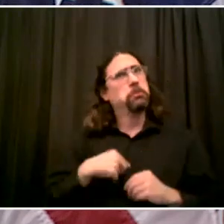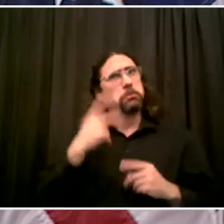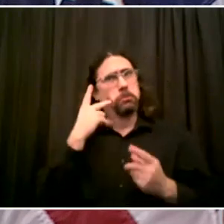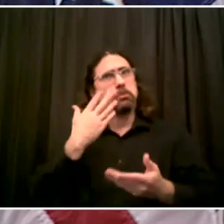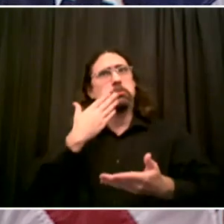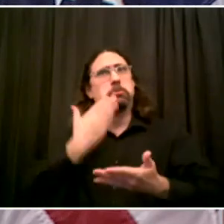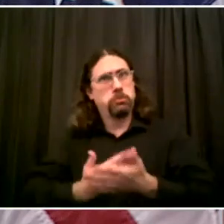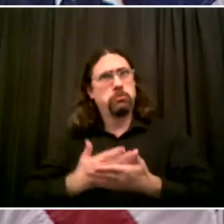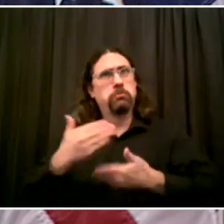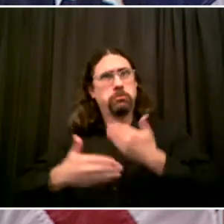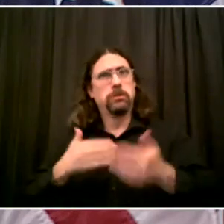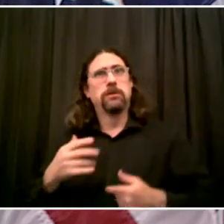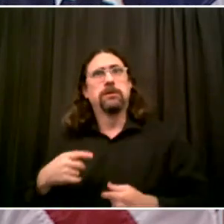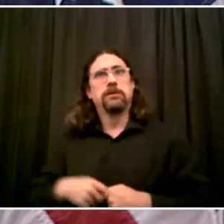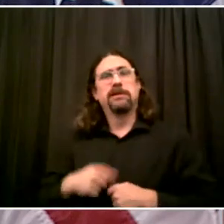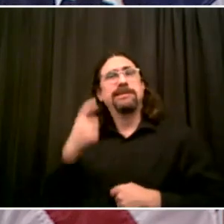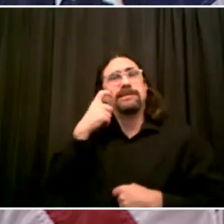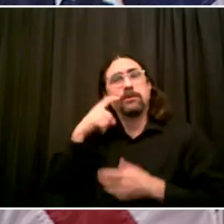start moving us forward.